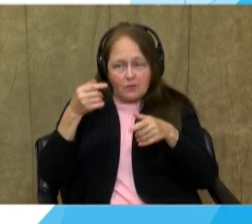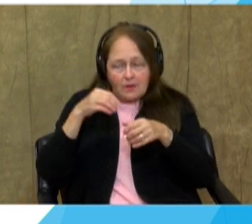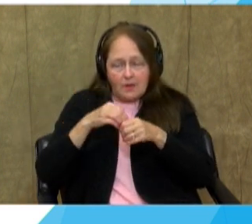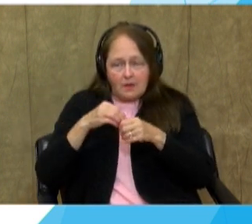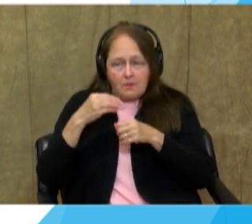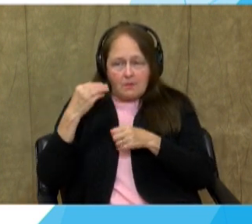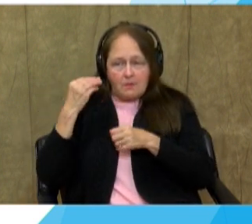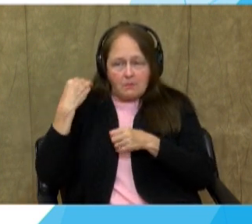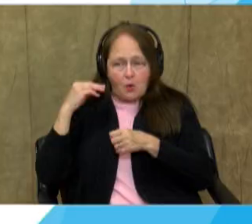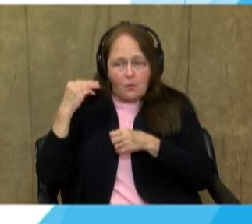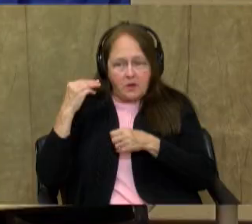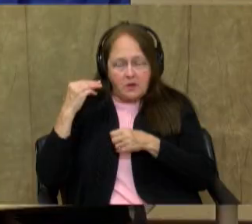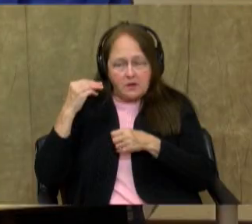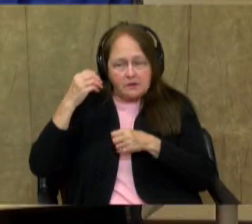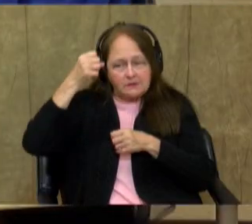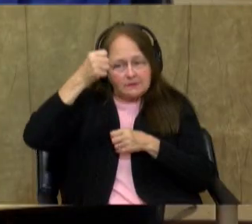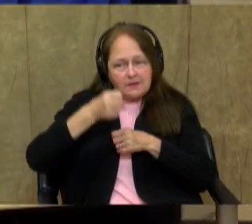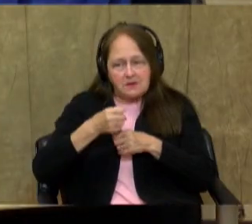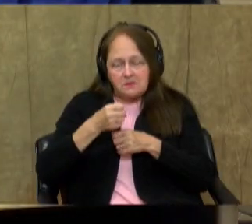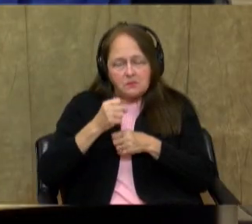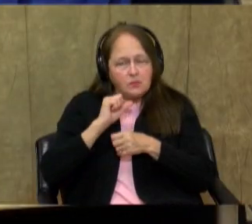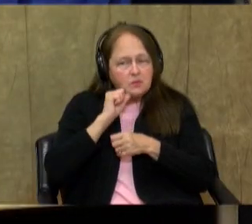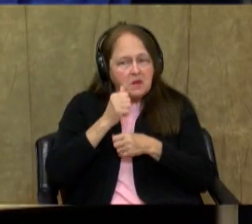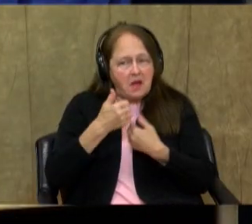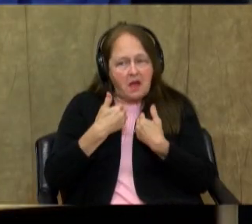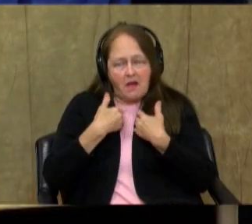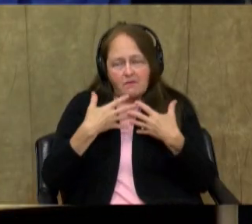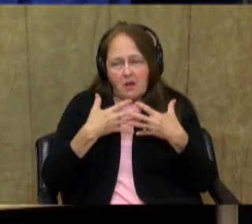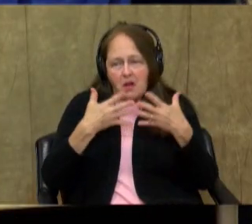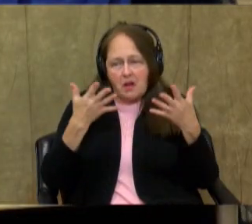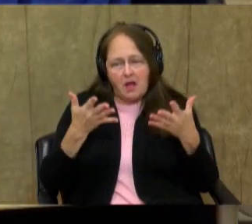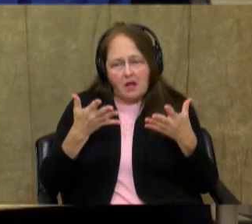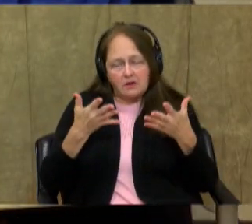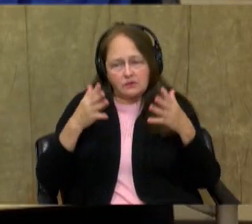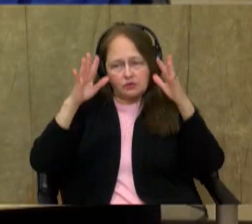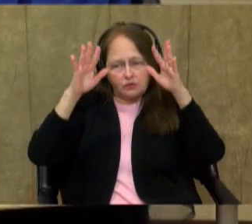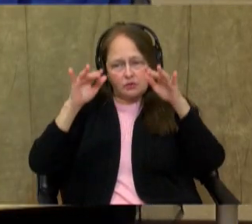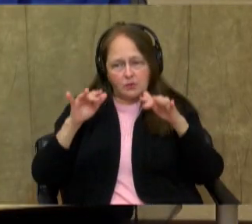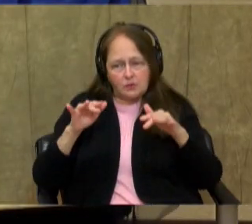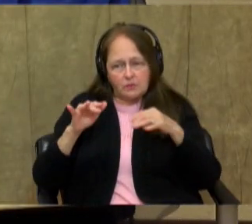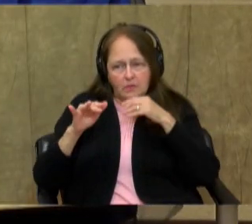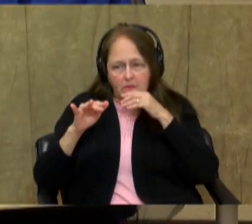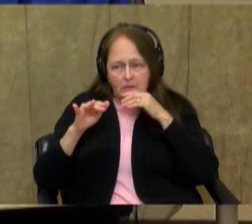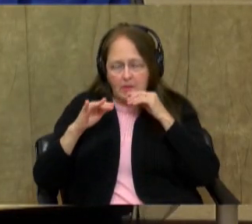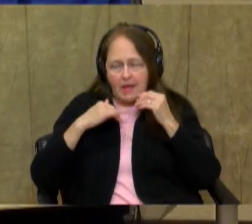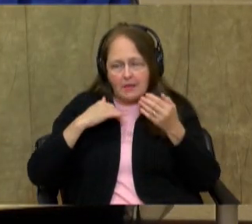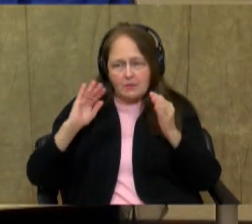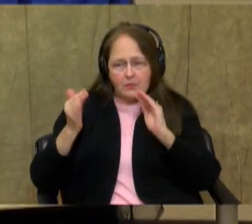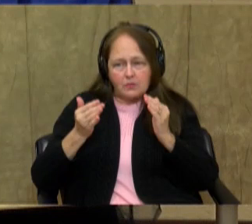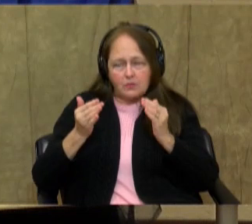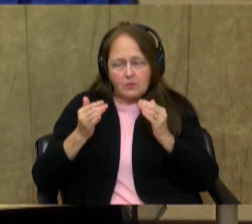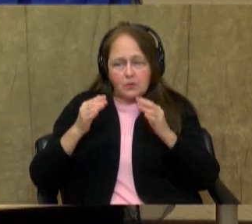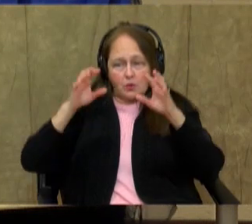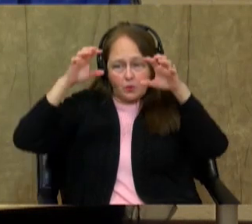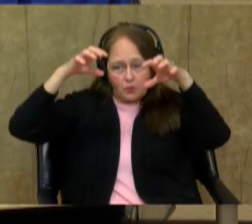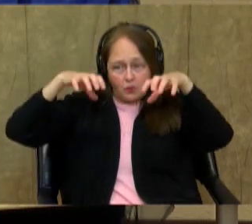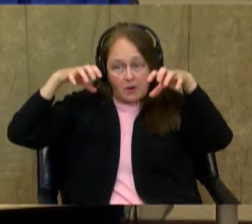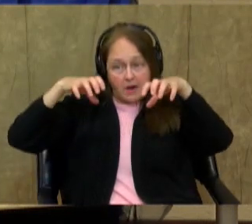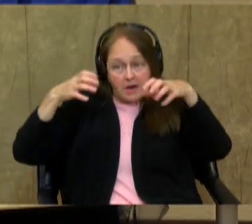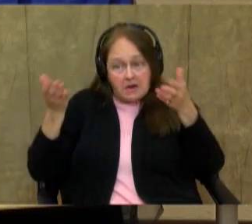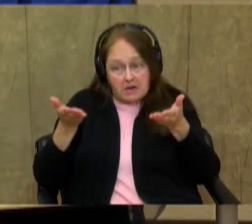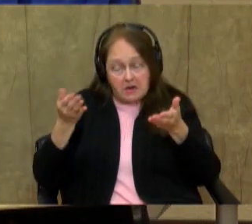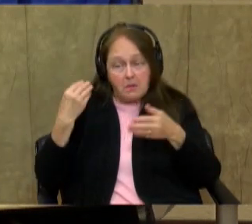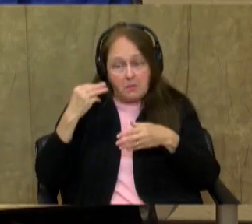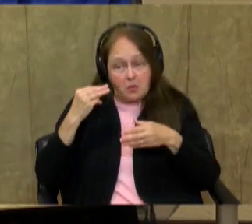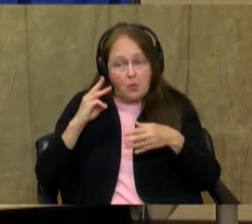you're in the South, in this area, we don't necessarily experience that. Our example, our comparison would be when it's raining.